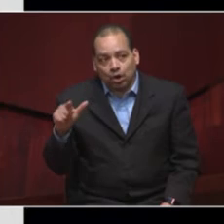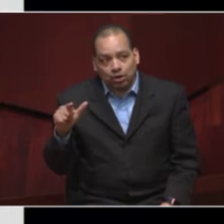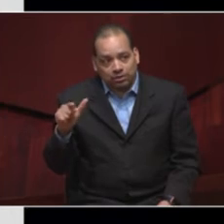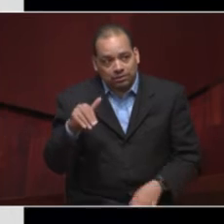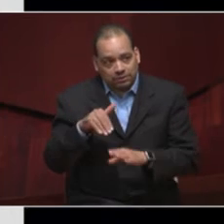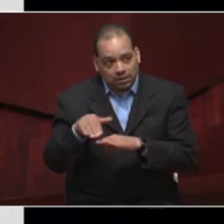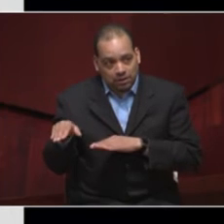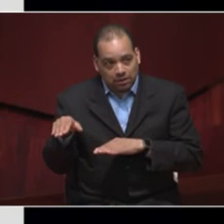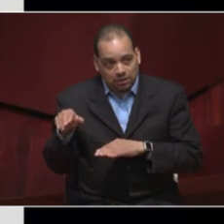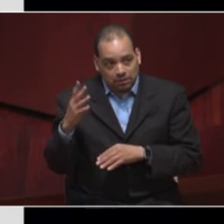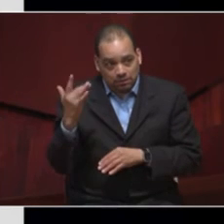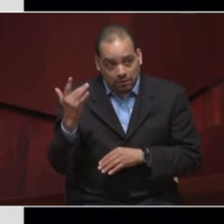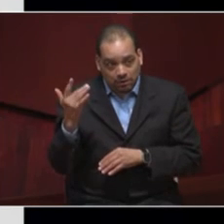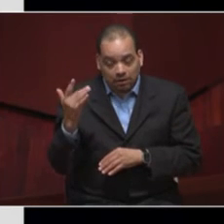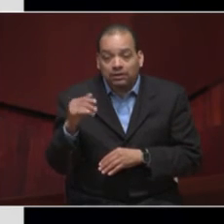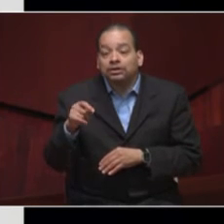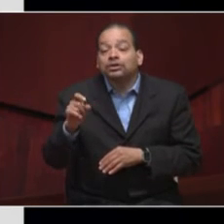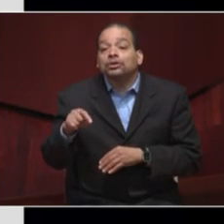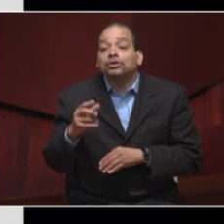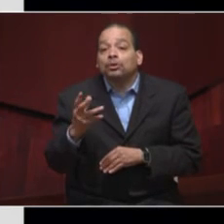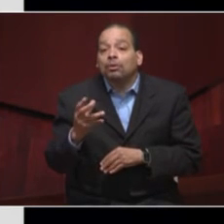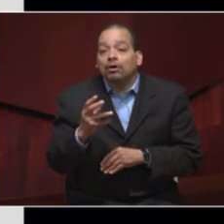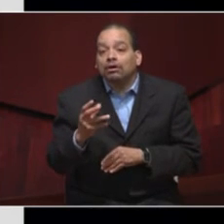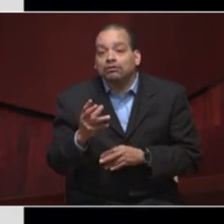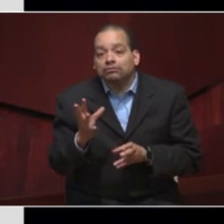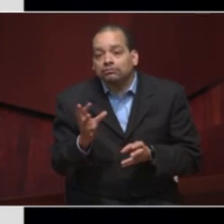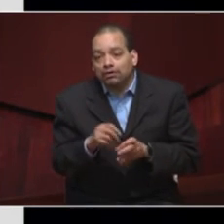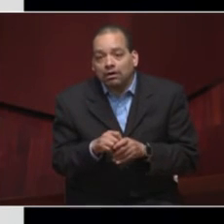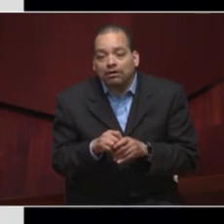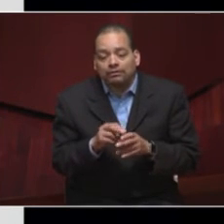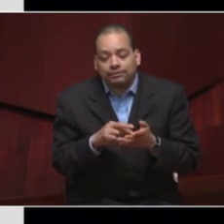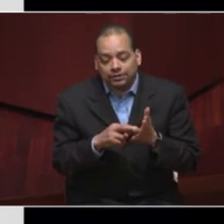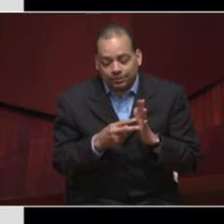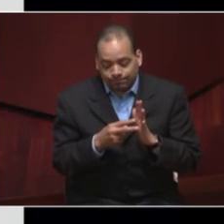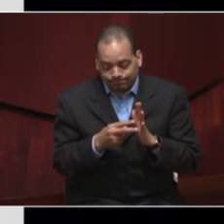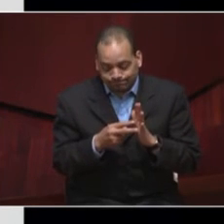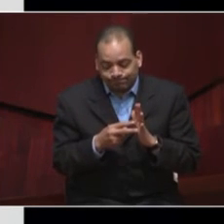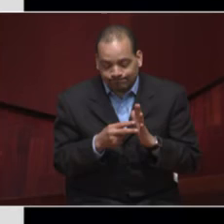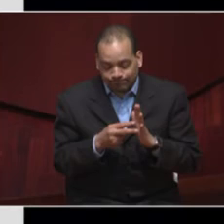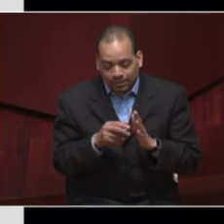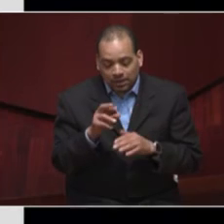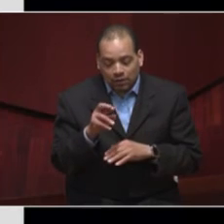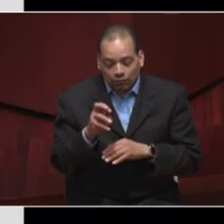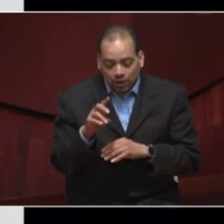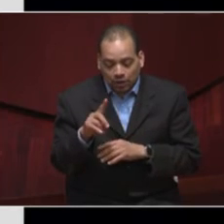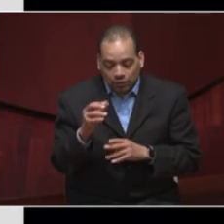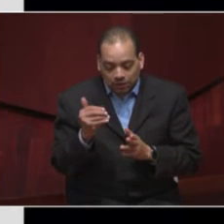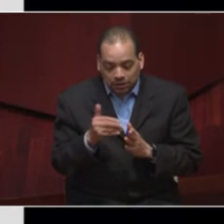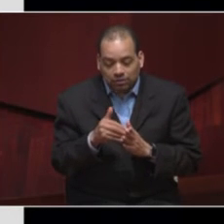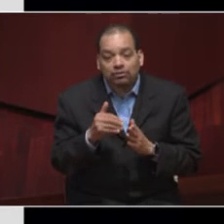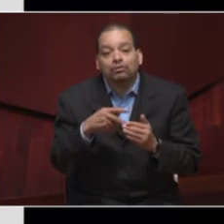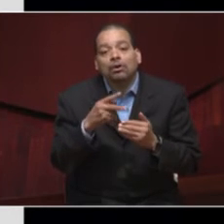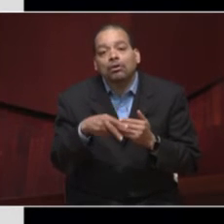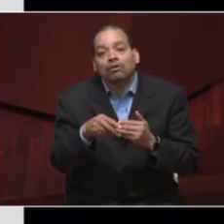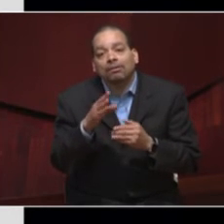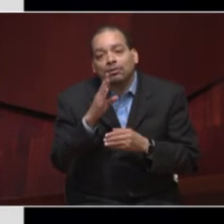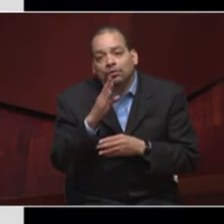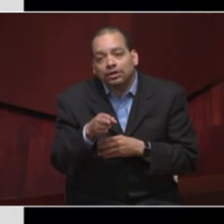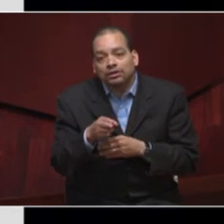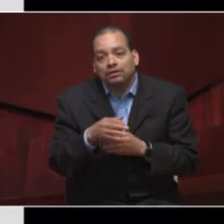this is, and you want to get on board with the ARCIS portal, is that the Record Center program will develop over the next